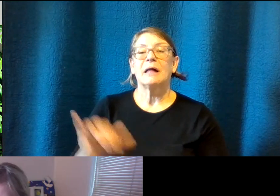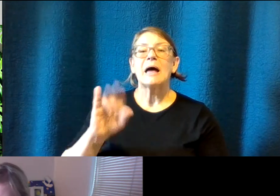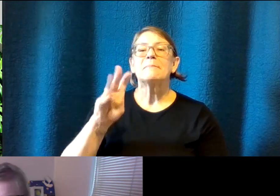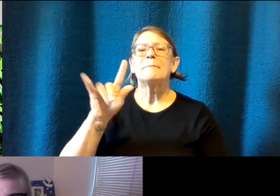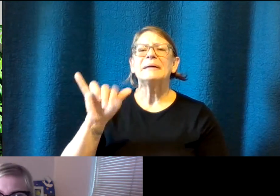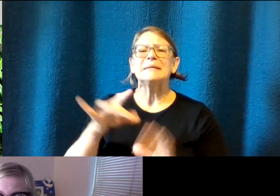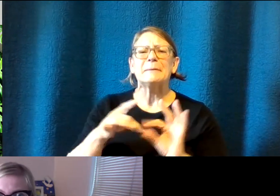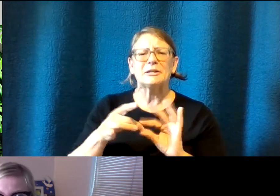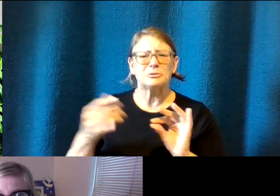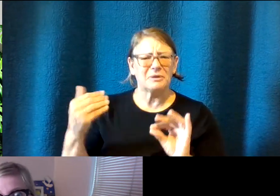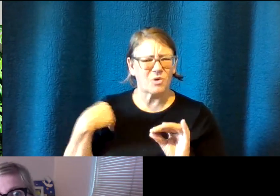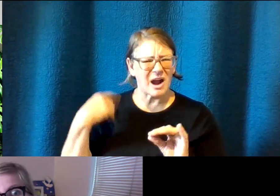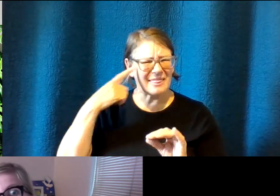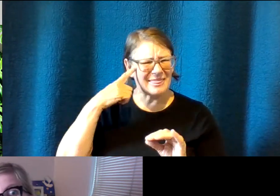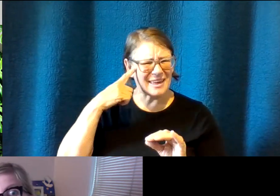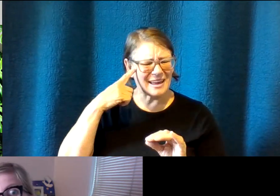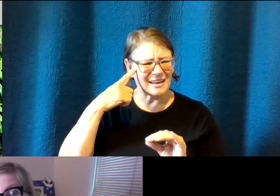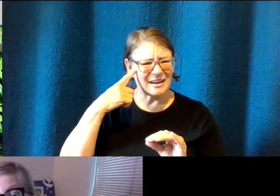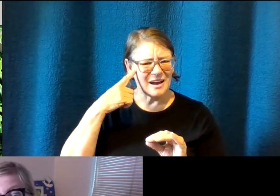I forget who mentioned it, stating,